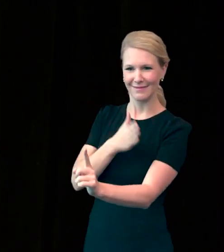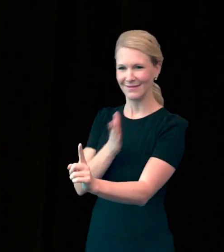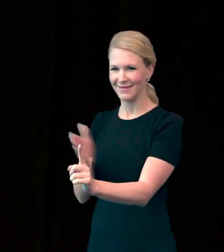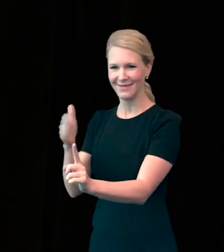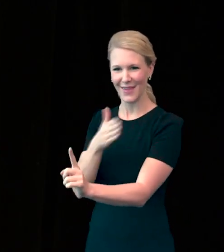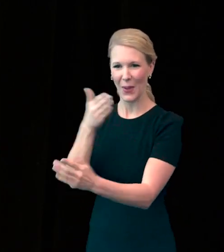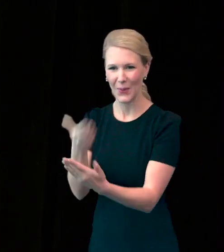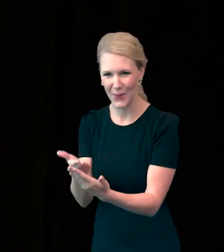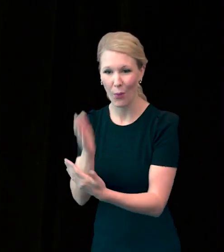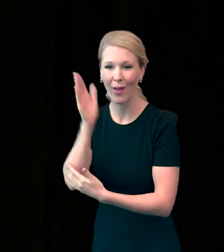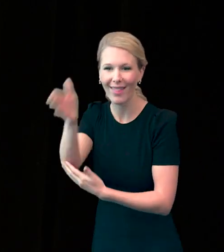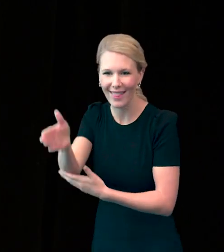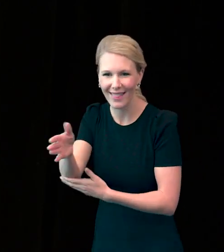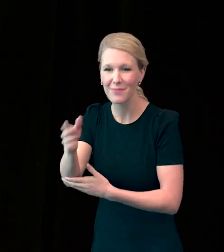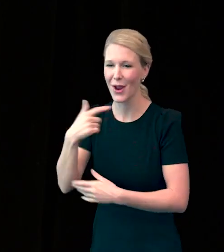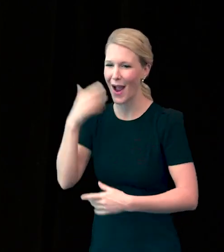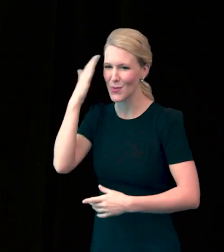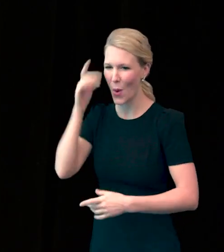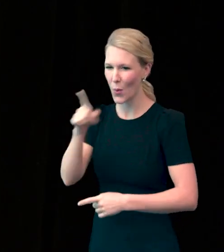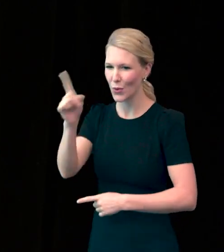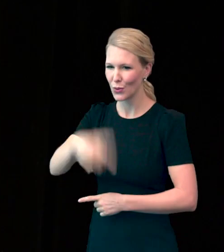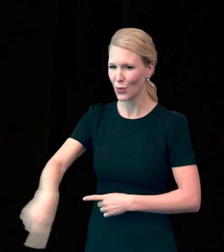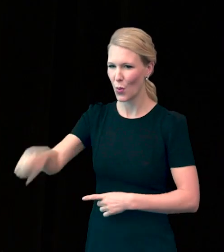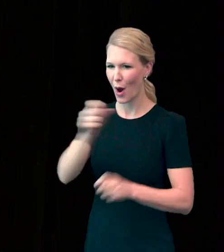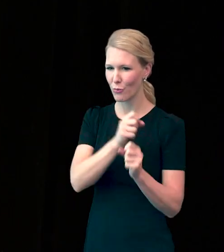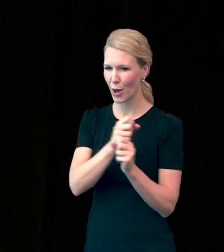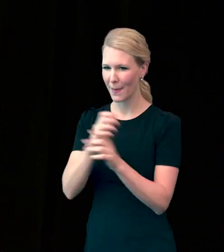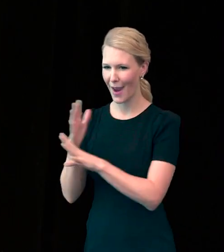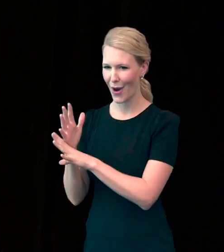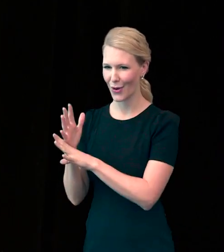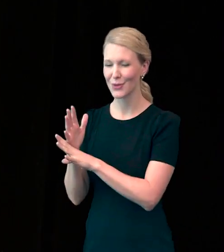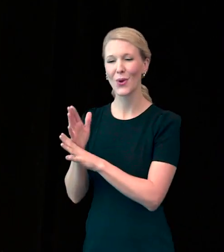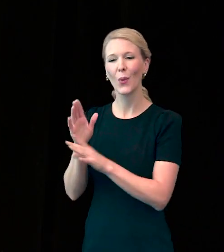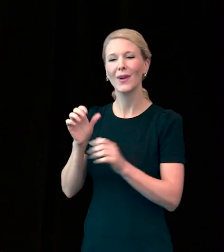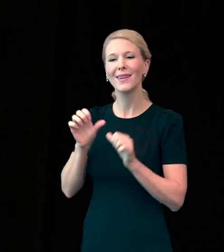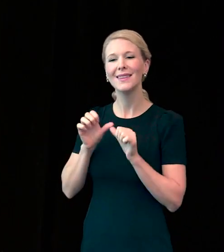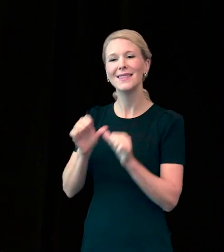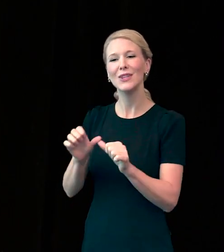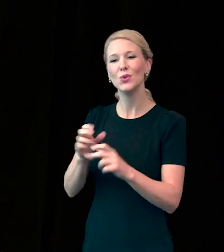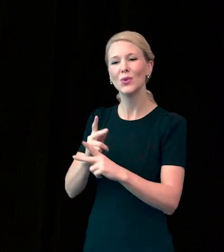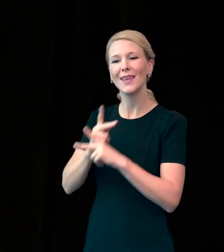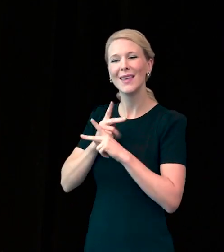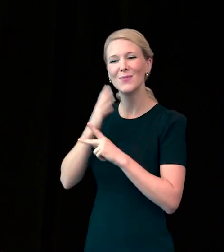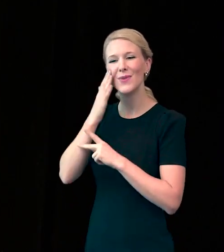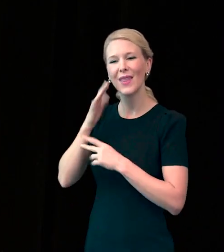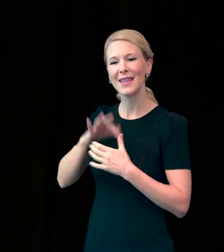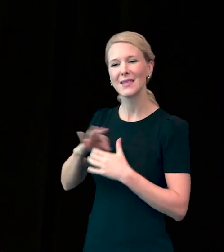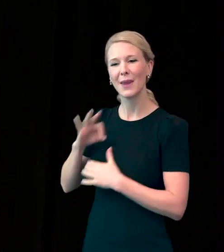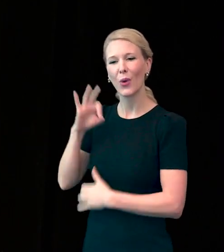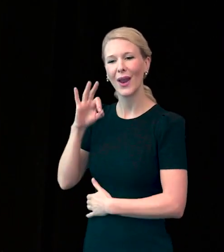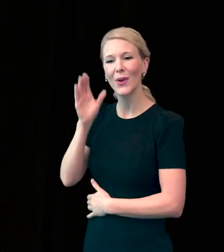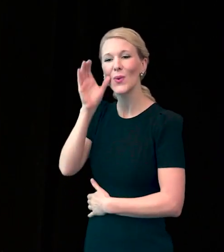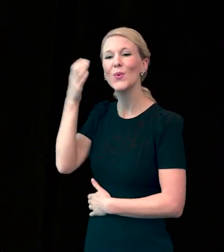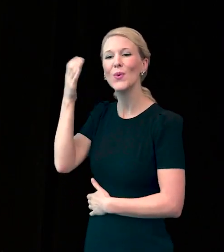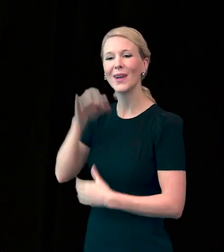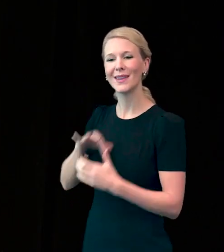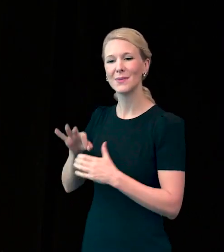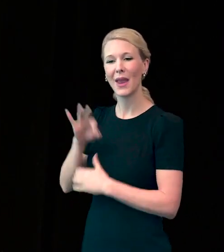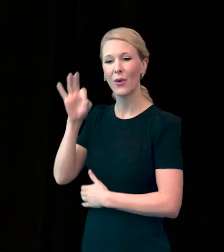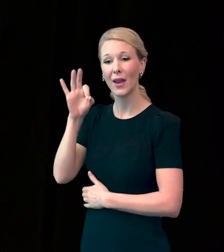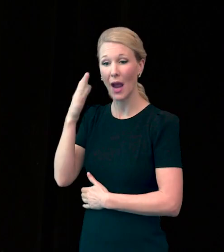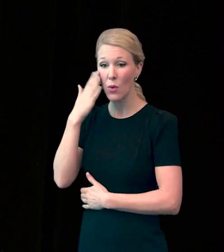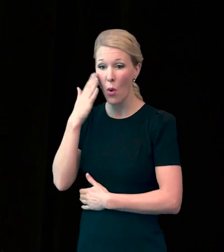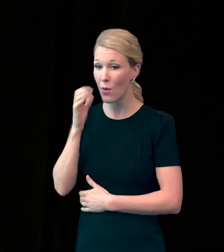of you. As you graduate from WSU, please remain your Coug spirit. Even if you're not